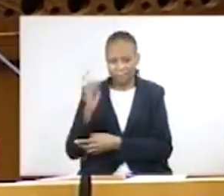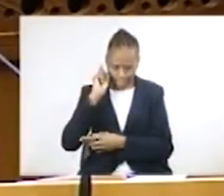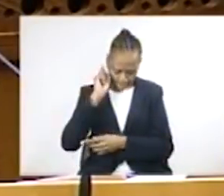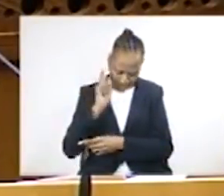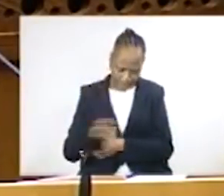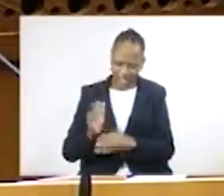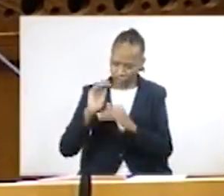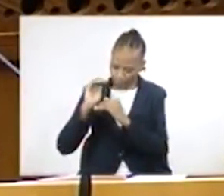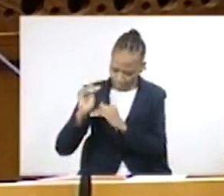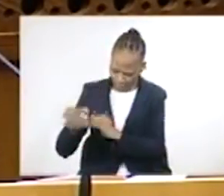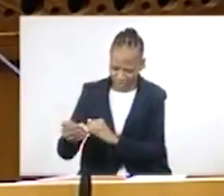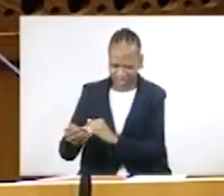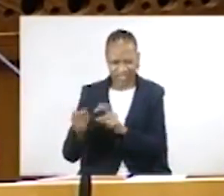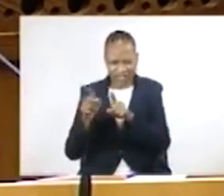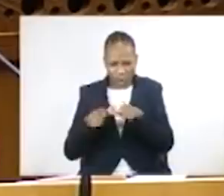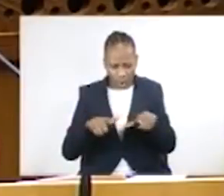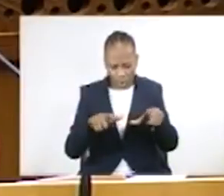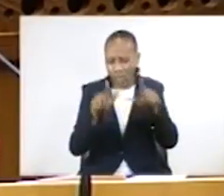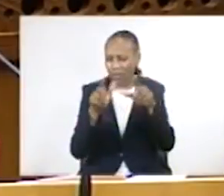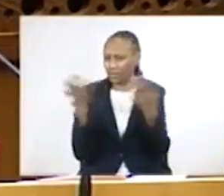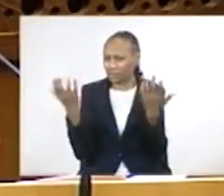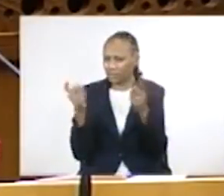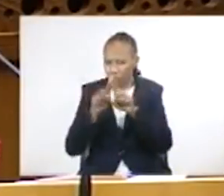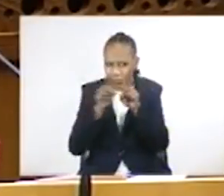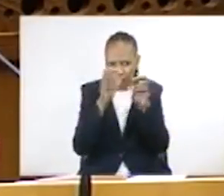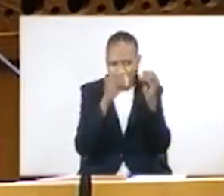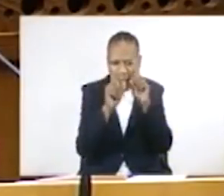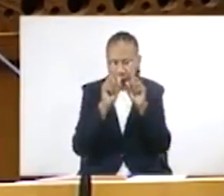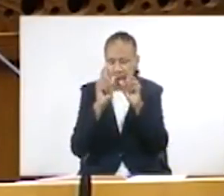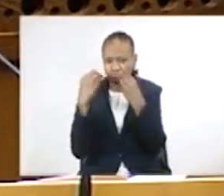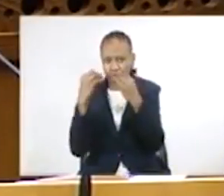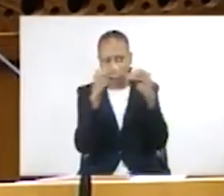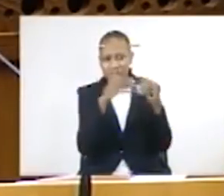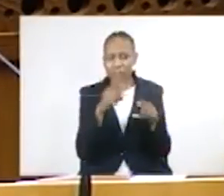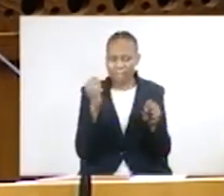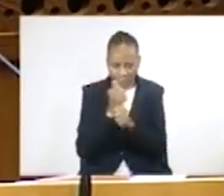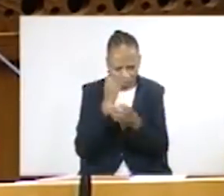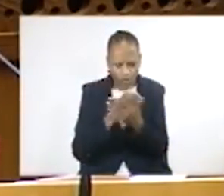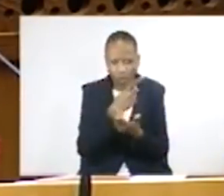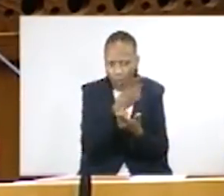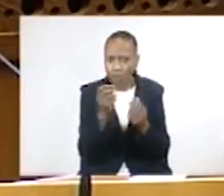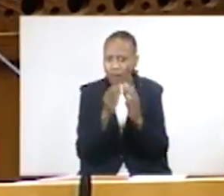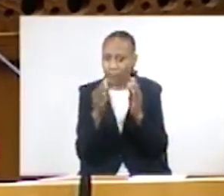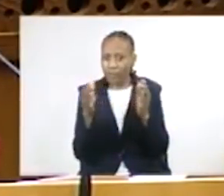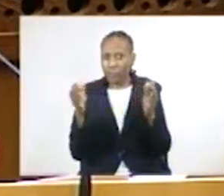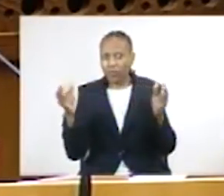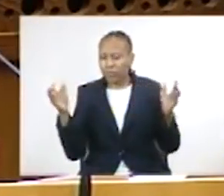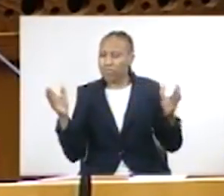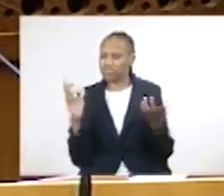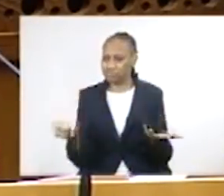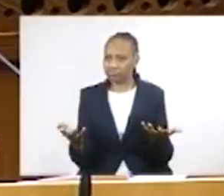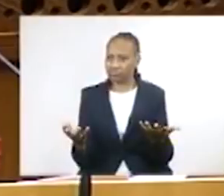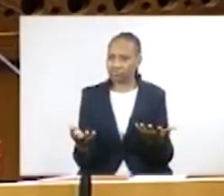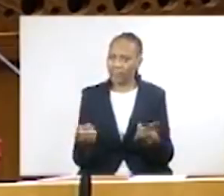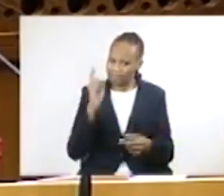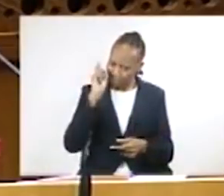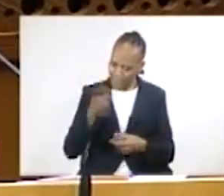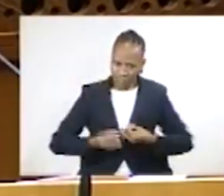be prepared, if you want to advance this agenda of radical transformation, to expropriate the stolen land without